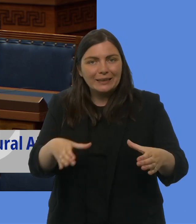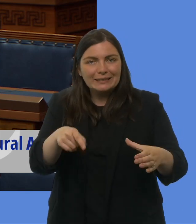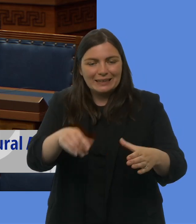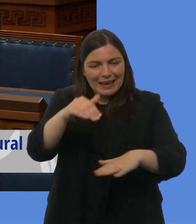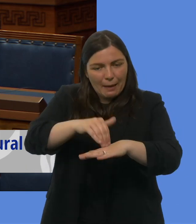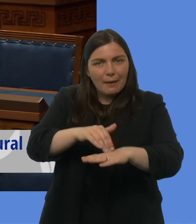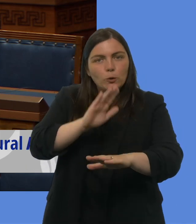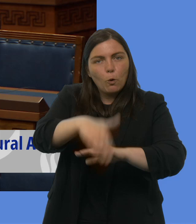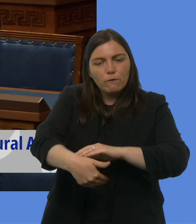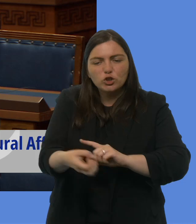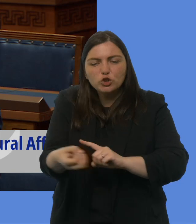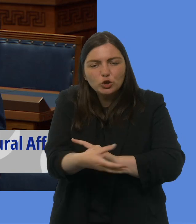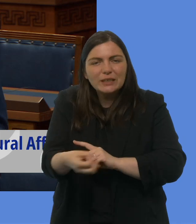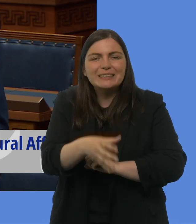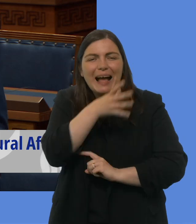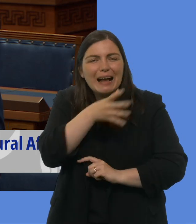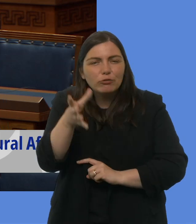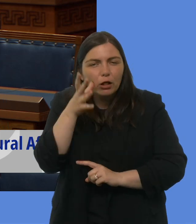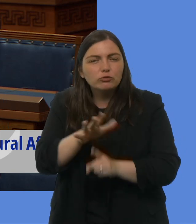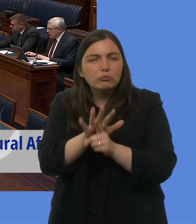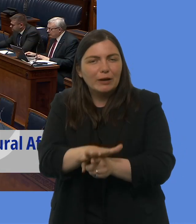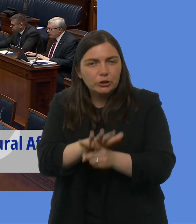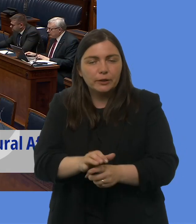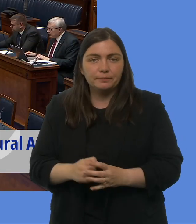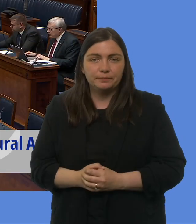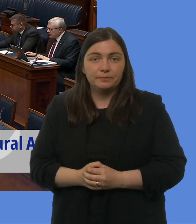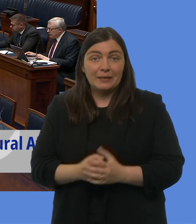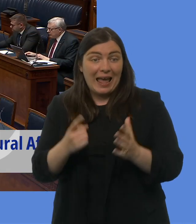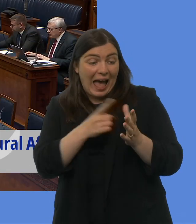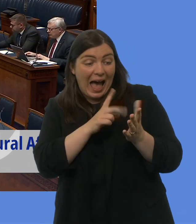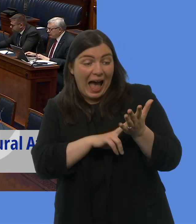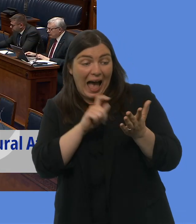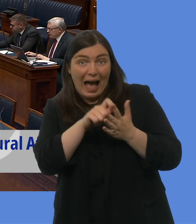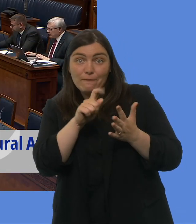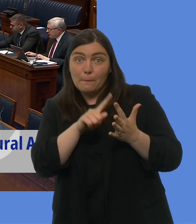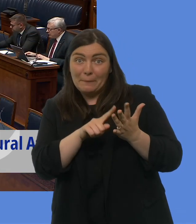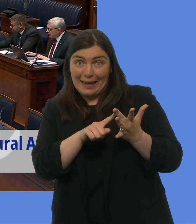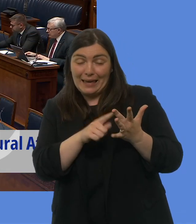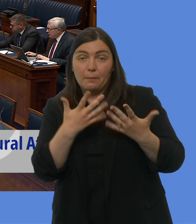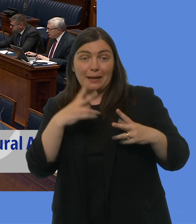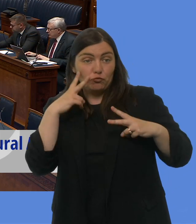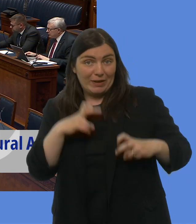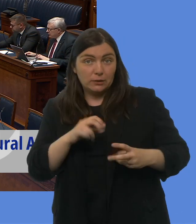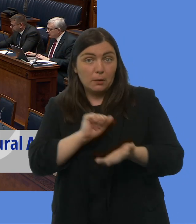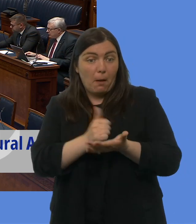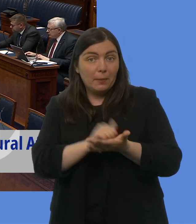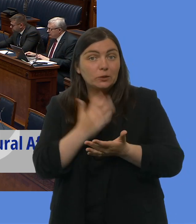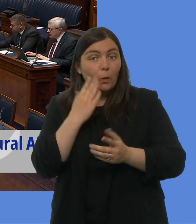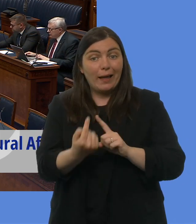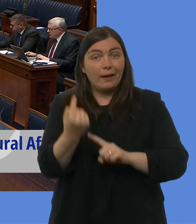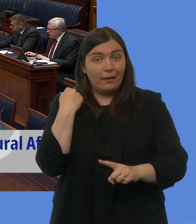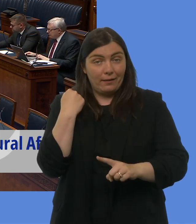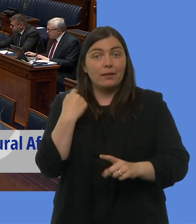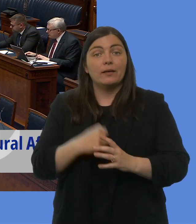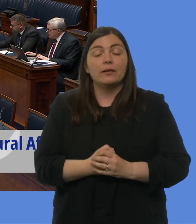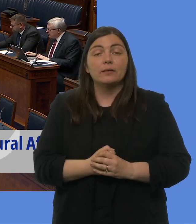pressures. The research led by AFBI and published in October 2020 examined substance flow analysis for phosphorus in Northern